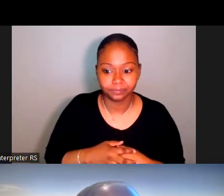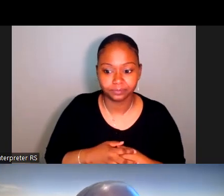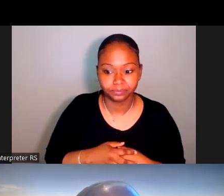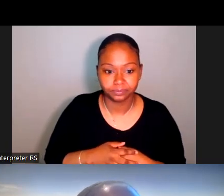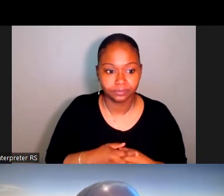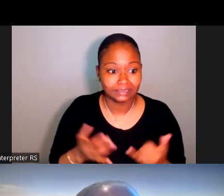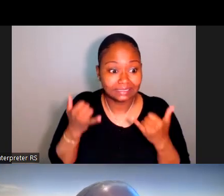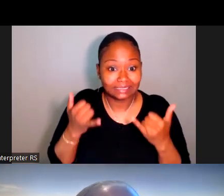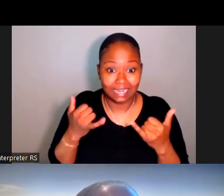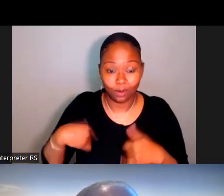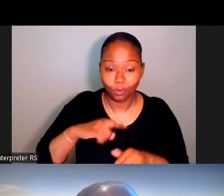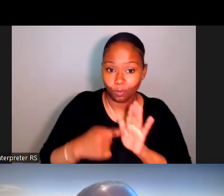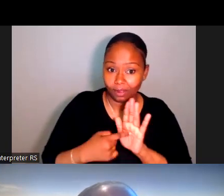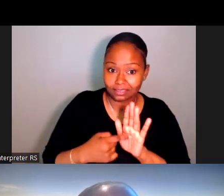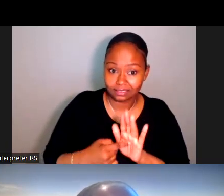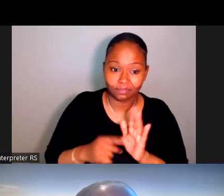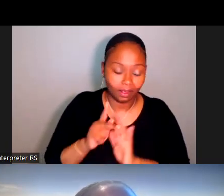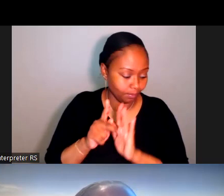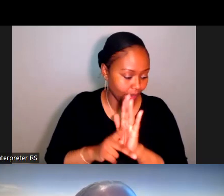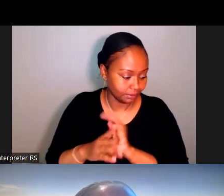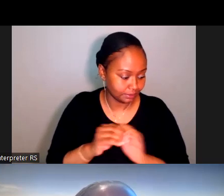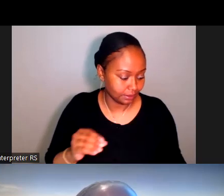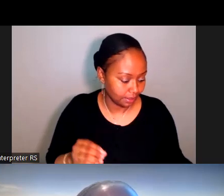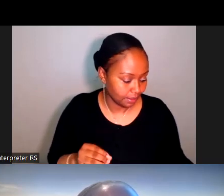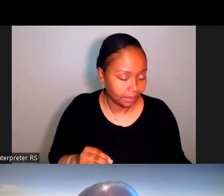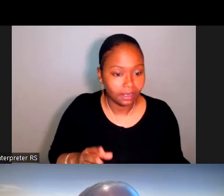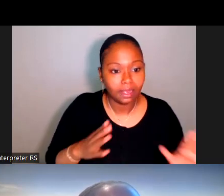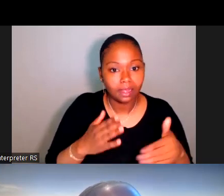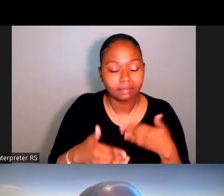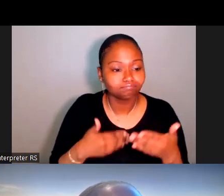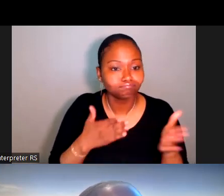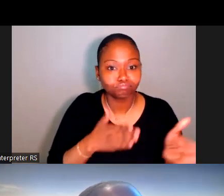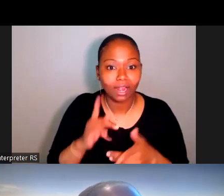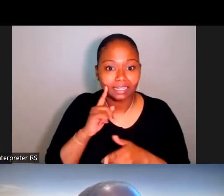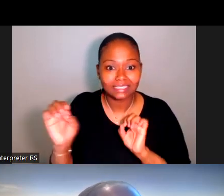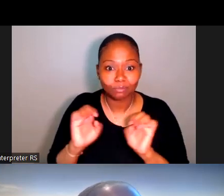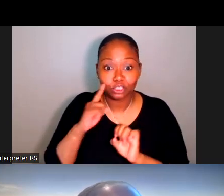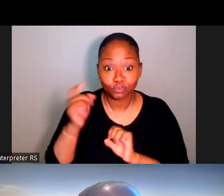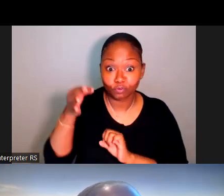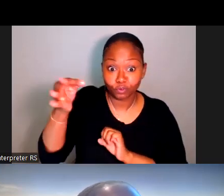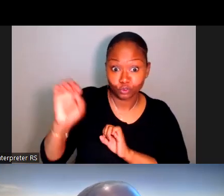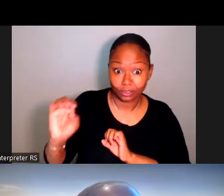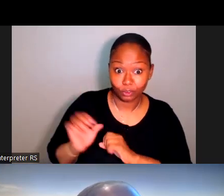Today, we will identify policy and practice recommendations for future emergencies.